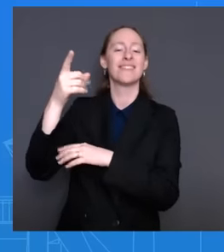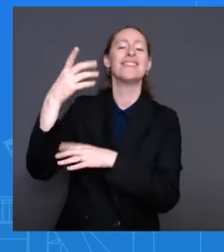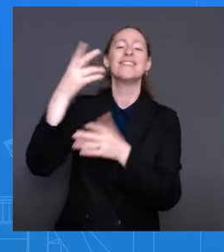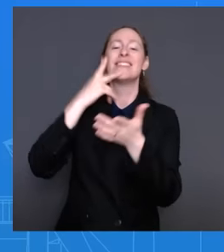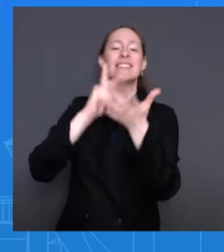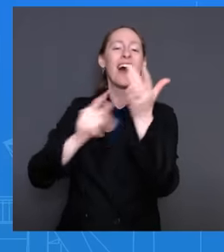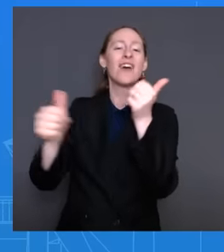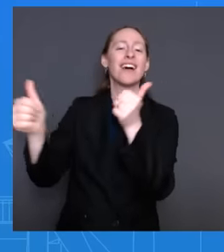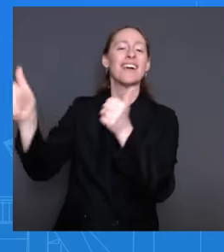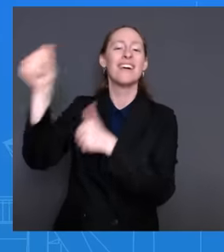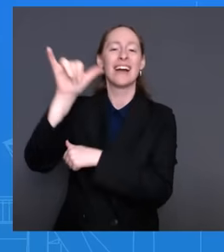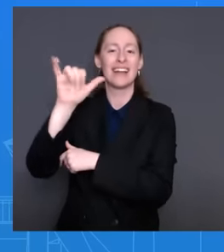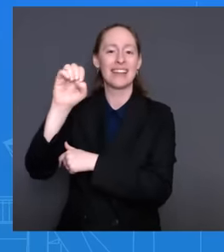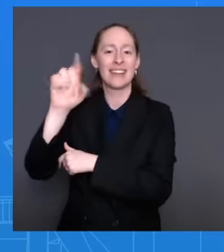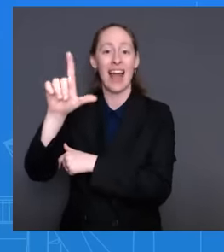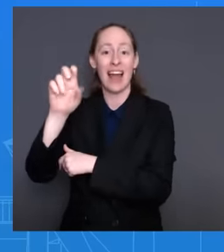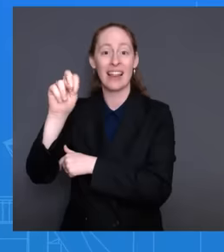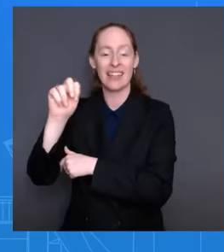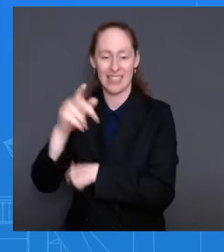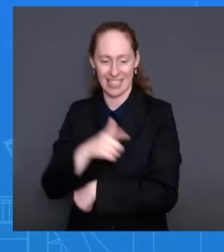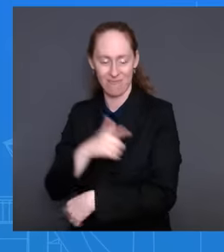Okay.